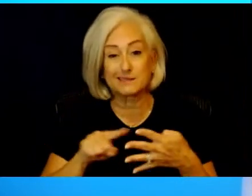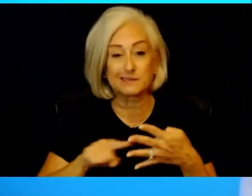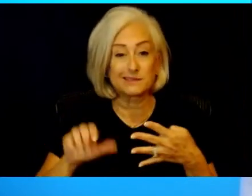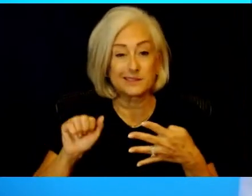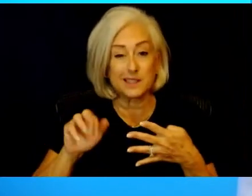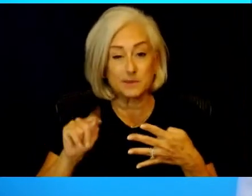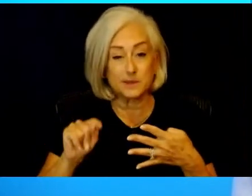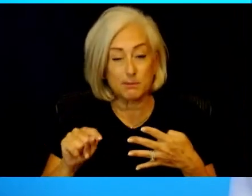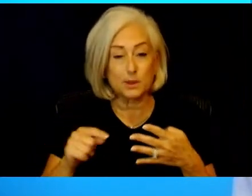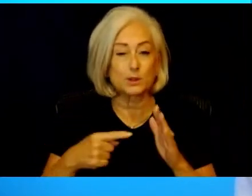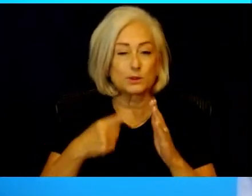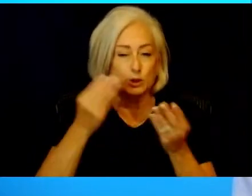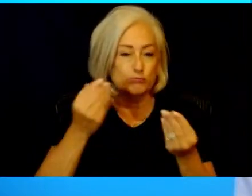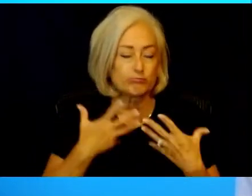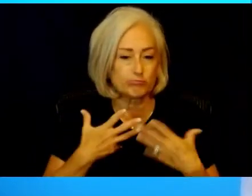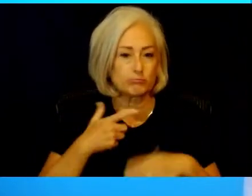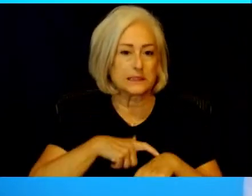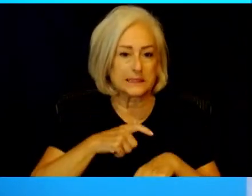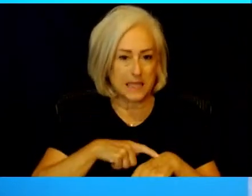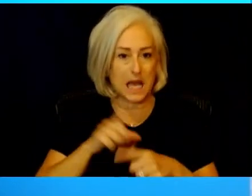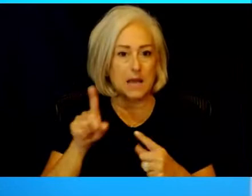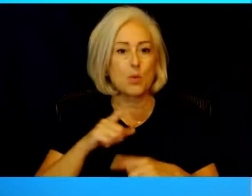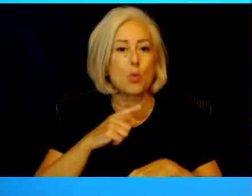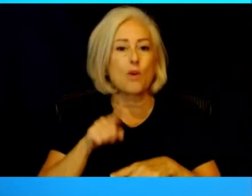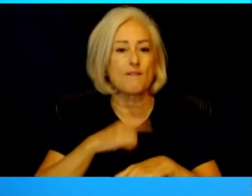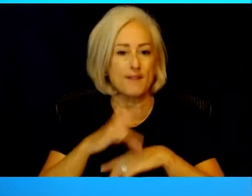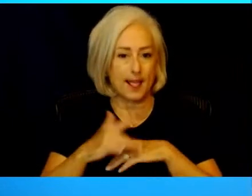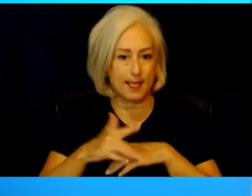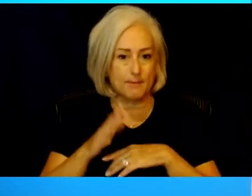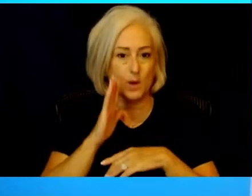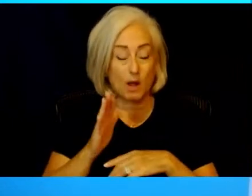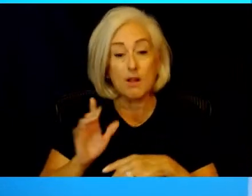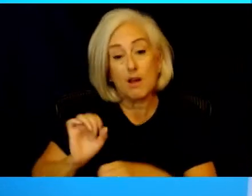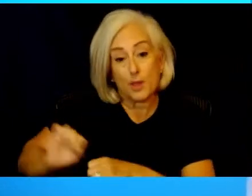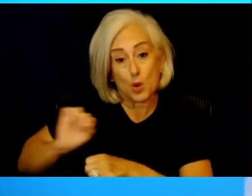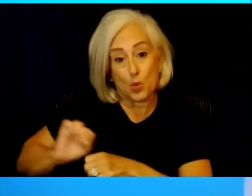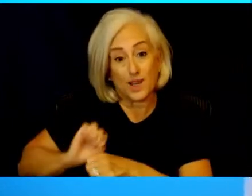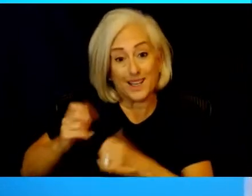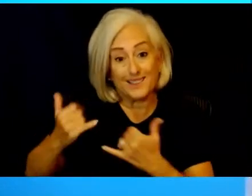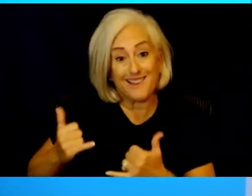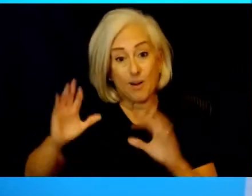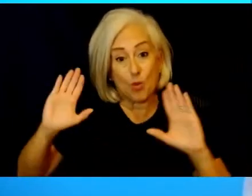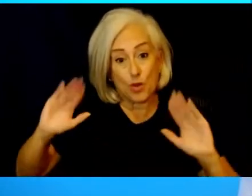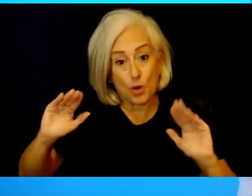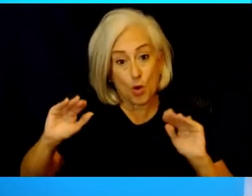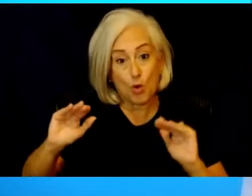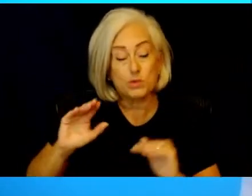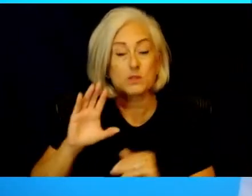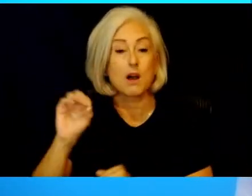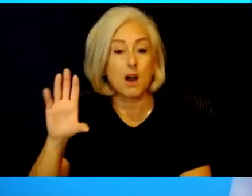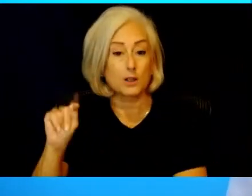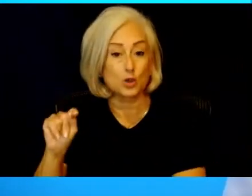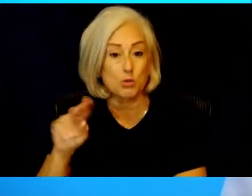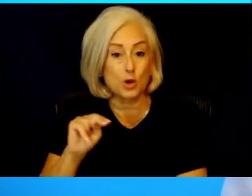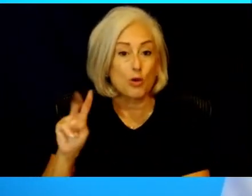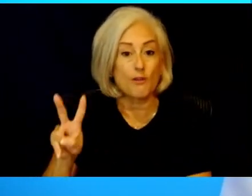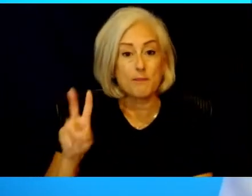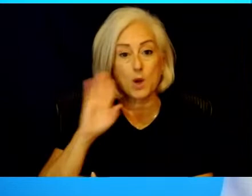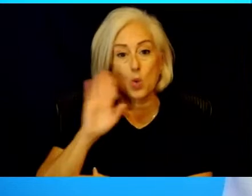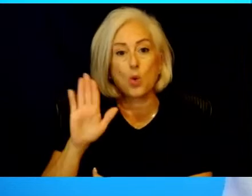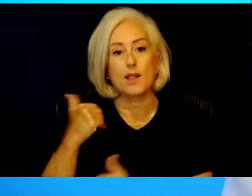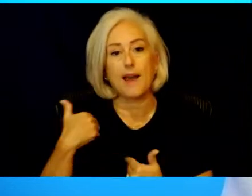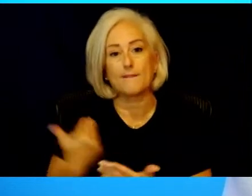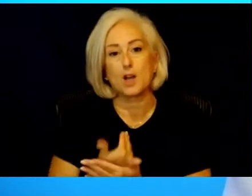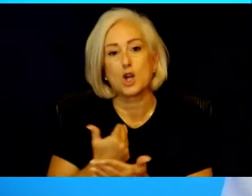I had heard, and they are working to have those updated boosters out by October, November. So I think that's what we're expecting. Again, what we've